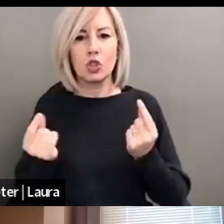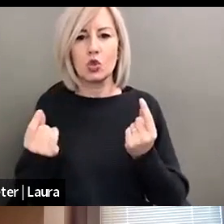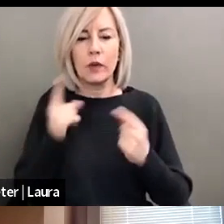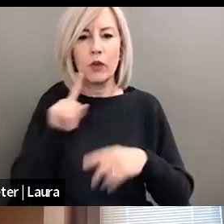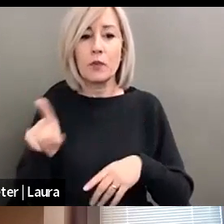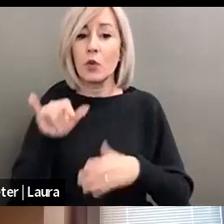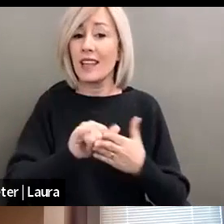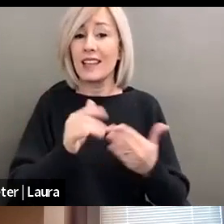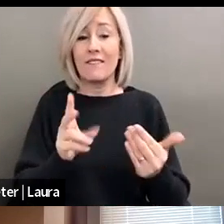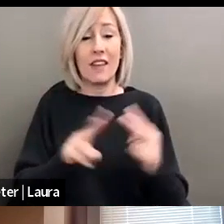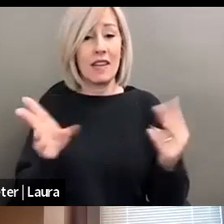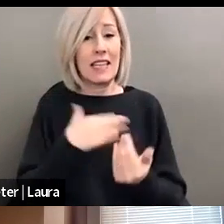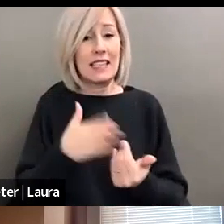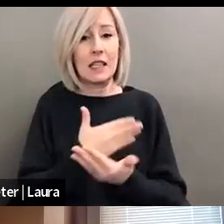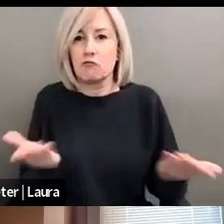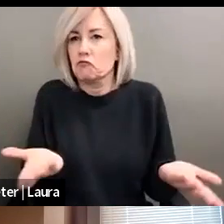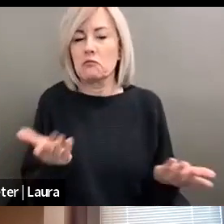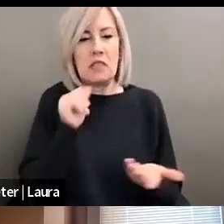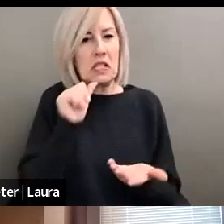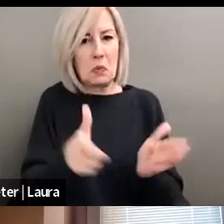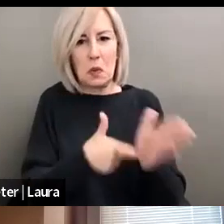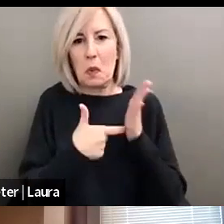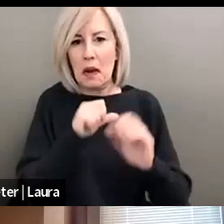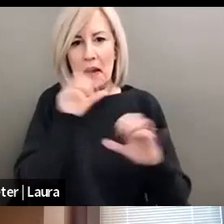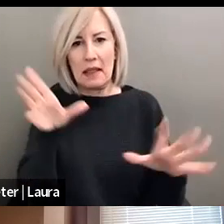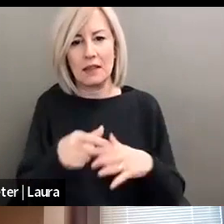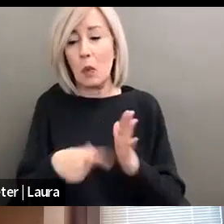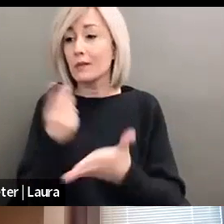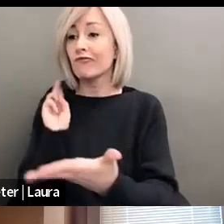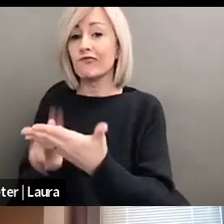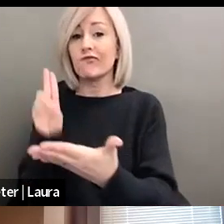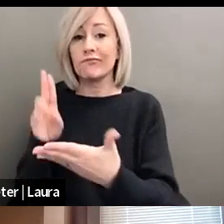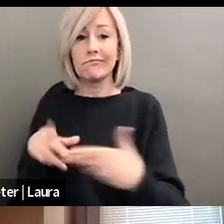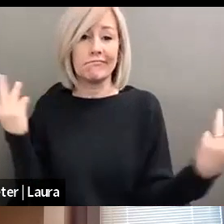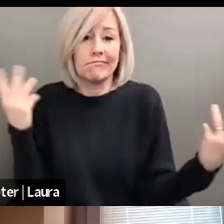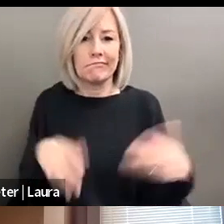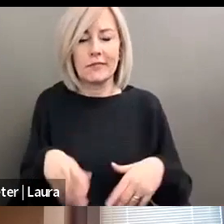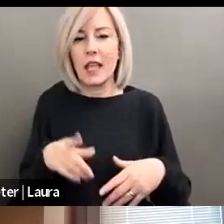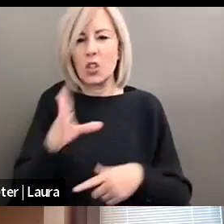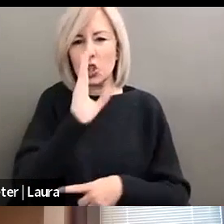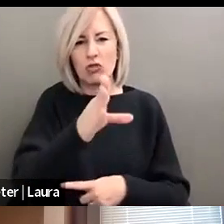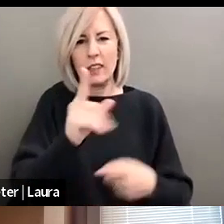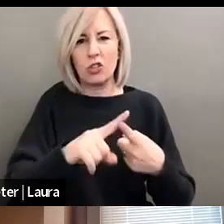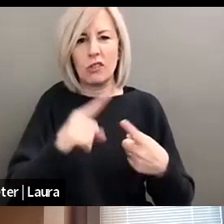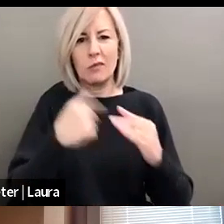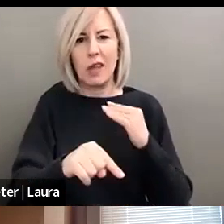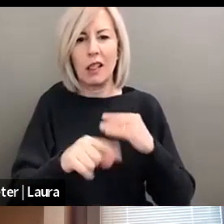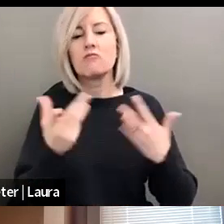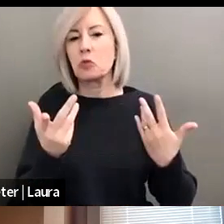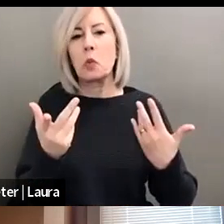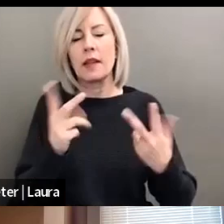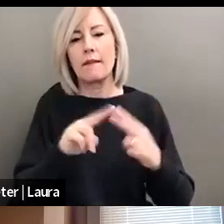just a very easy thing. Doesn't require you to do much at all. Once you sign up, nothing. It just comes straight to your inbox. So that's a really helpful